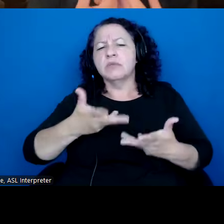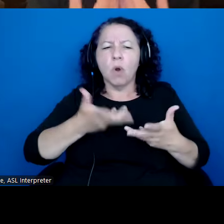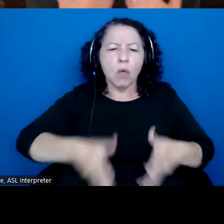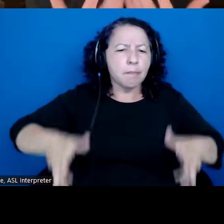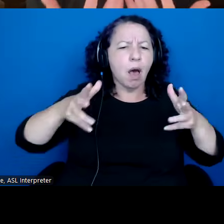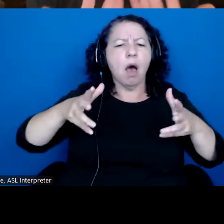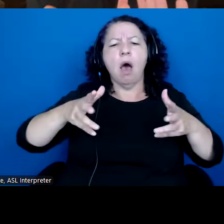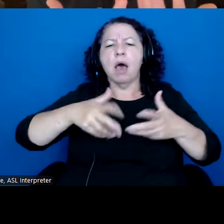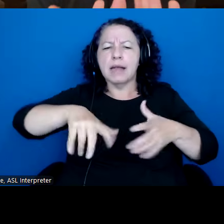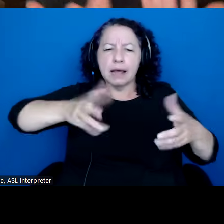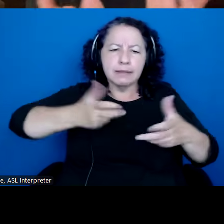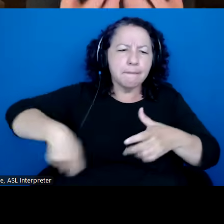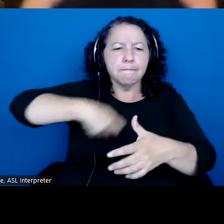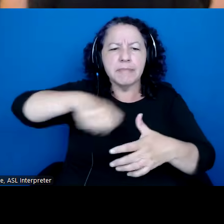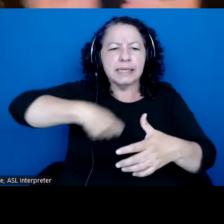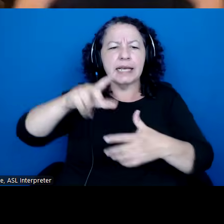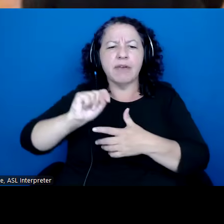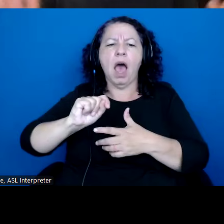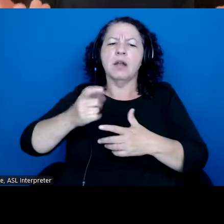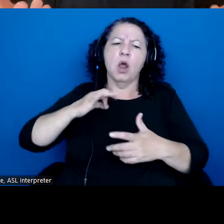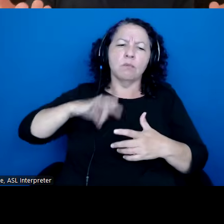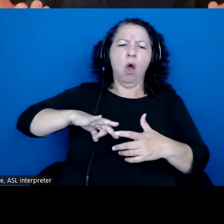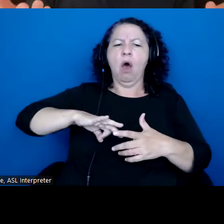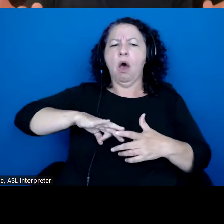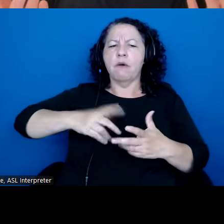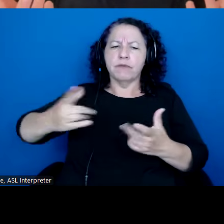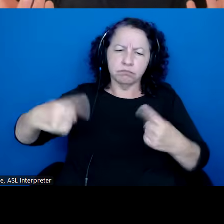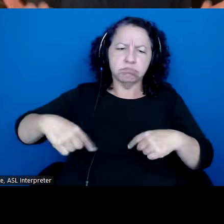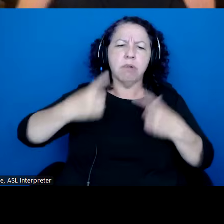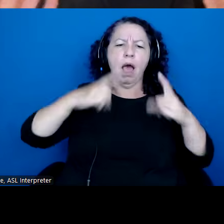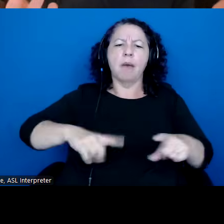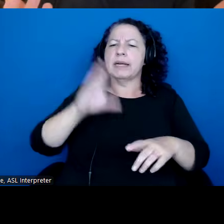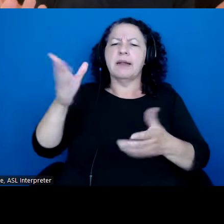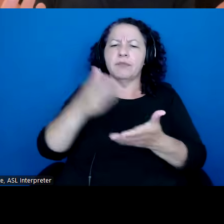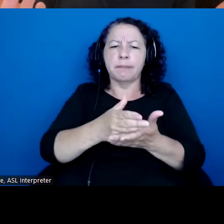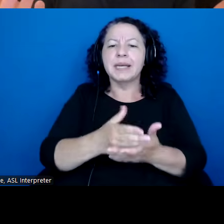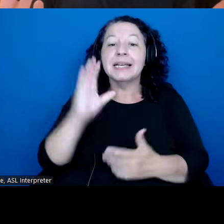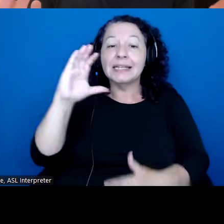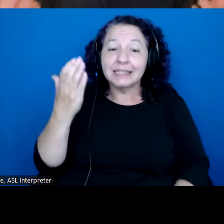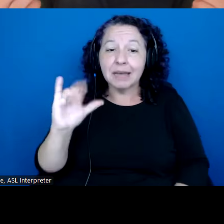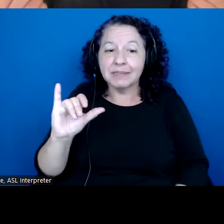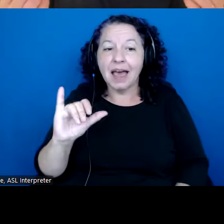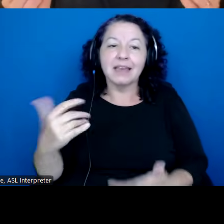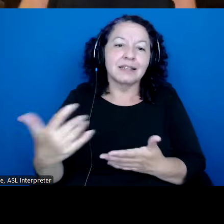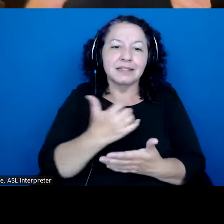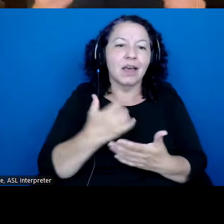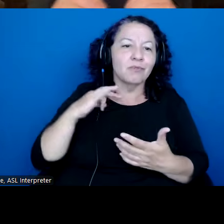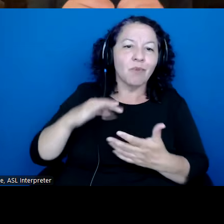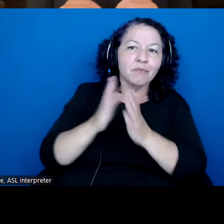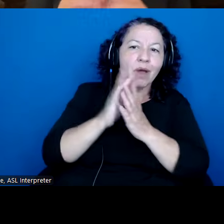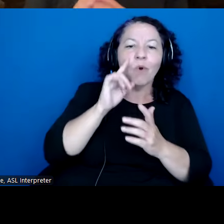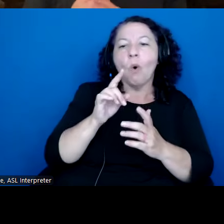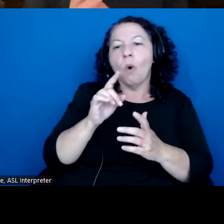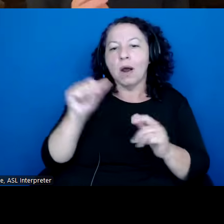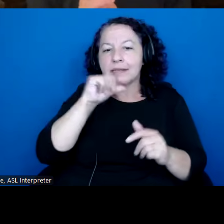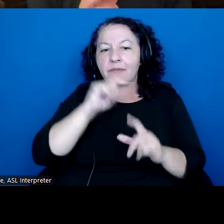cease. This text seems like it might be about guaranteeing profit for a tavern, but it's actually more interesting than that. What it probably